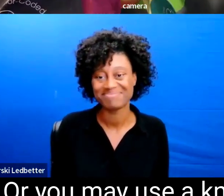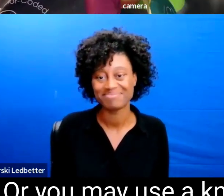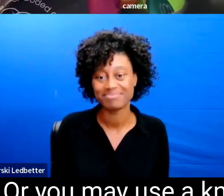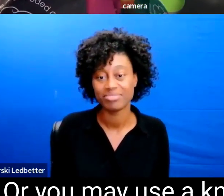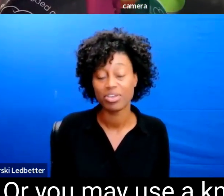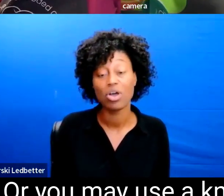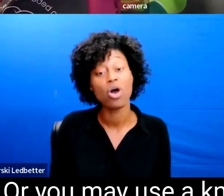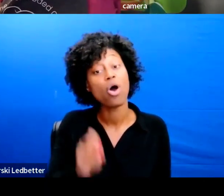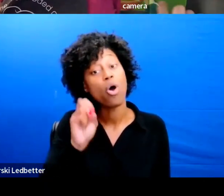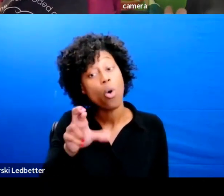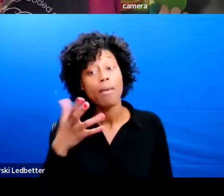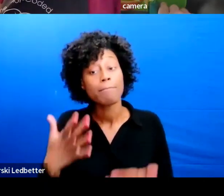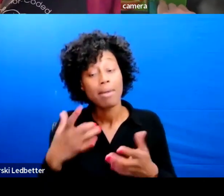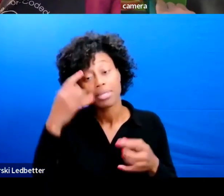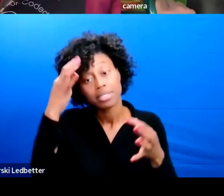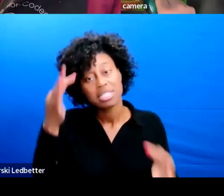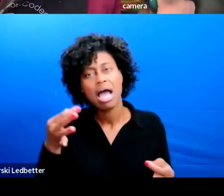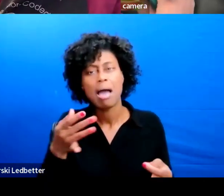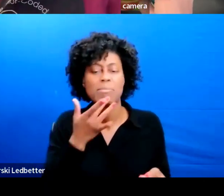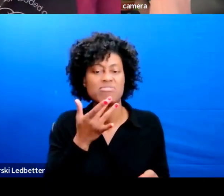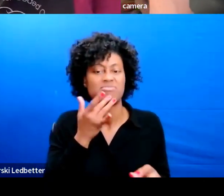Or you may use a knife.